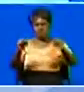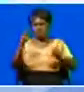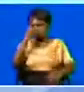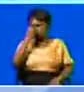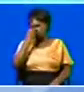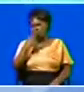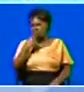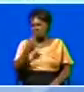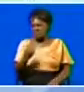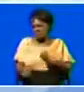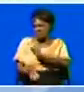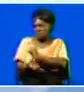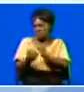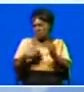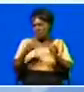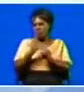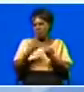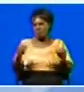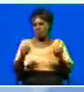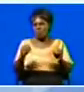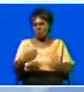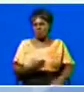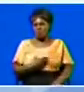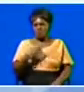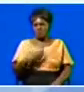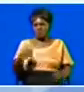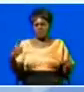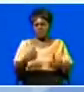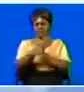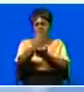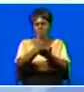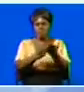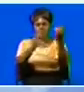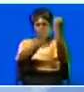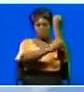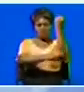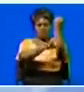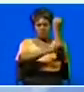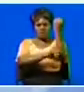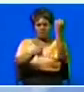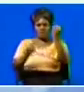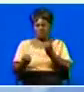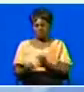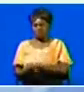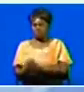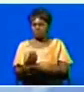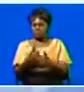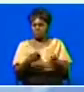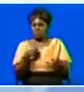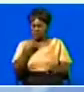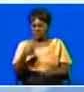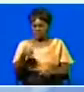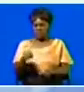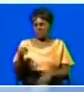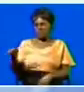he owes no one an explanation on his continued tour of various parts of the country where his critics have accused